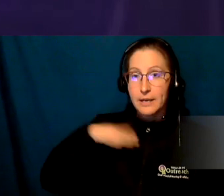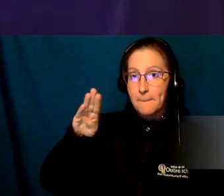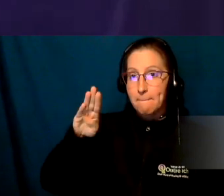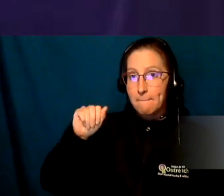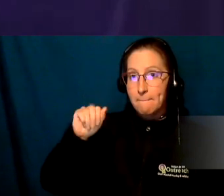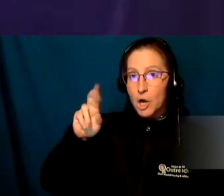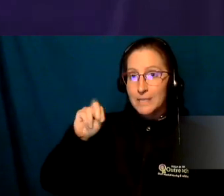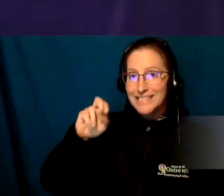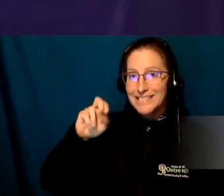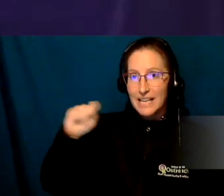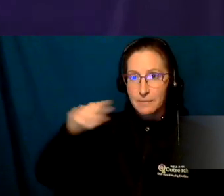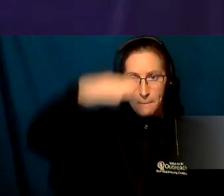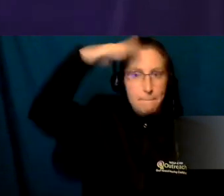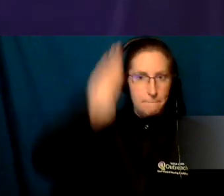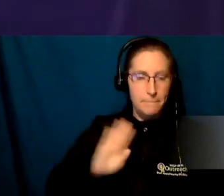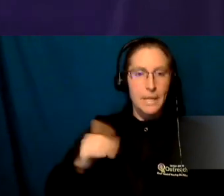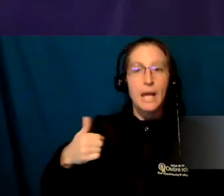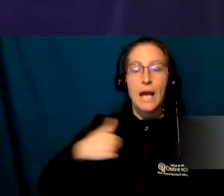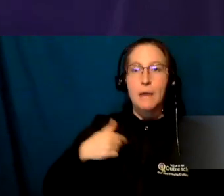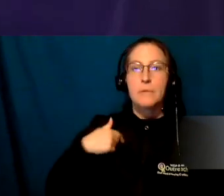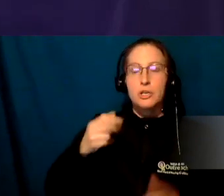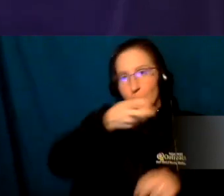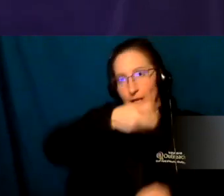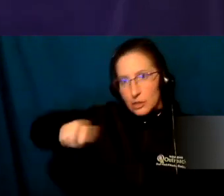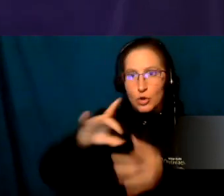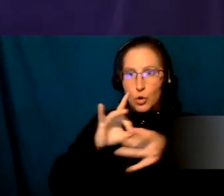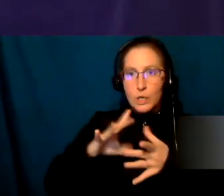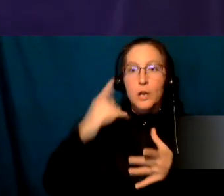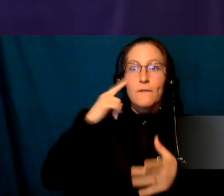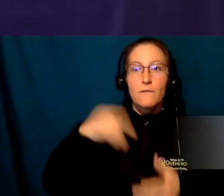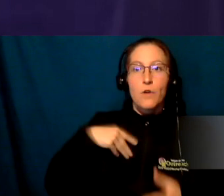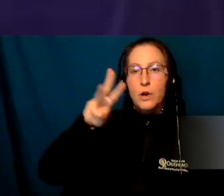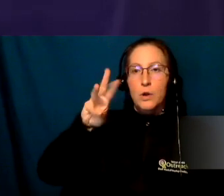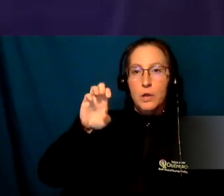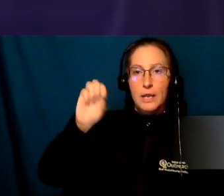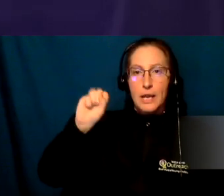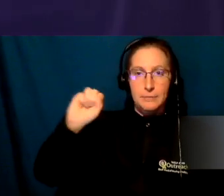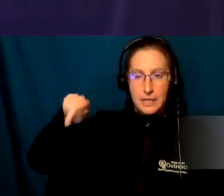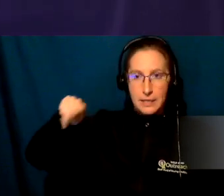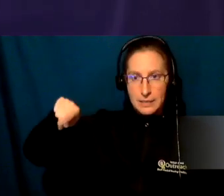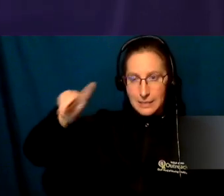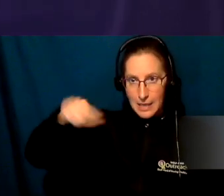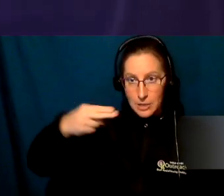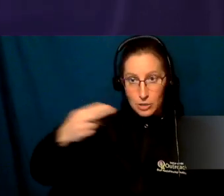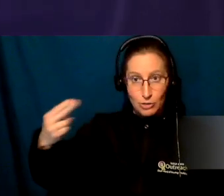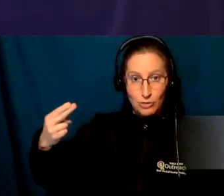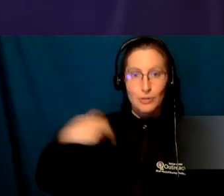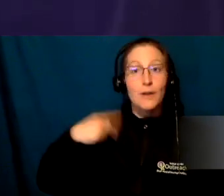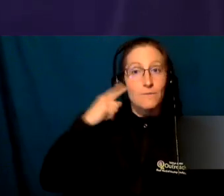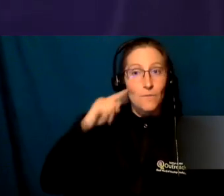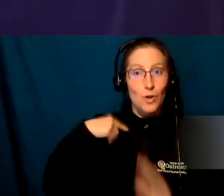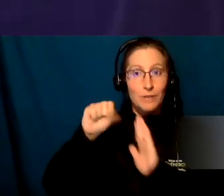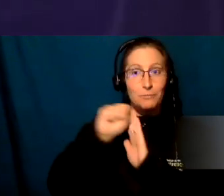coordinator for the Wisconsin Educational Services Program for the Deaf and Hard of Hearing outreach for the state of